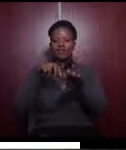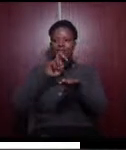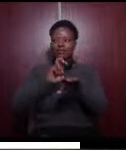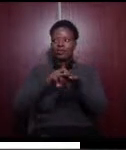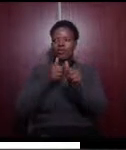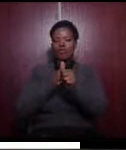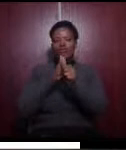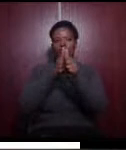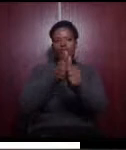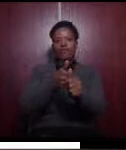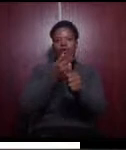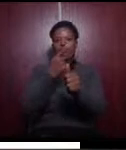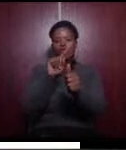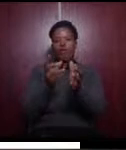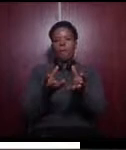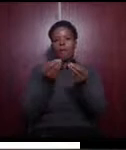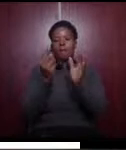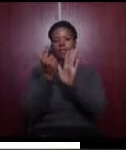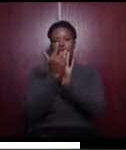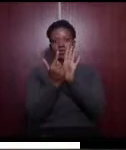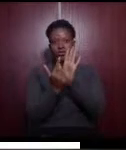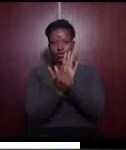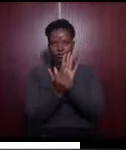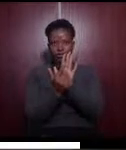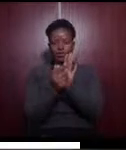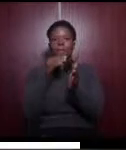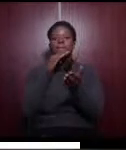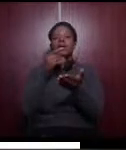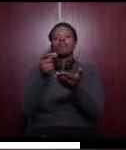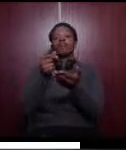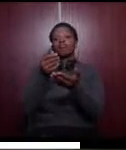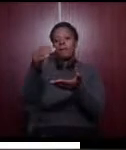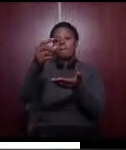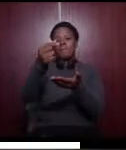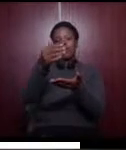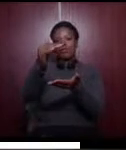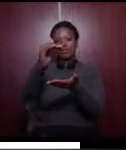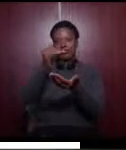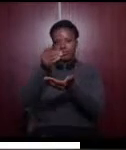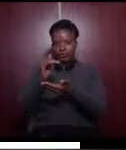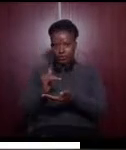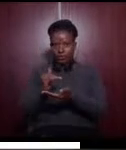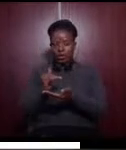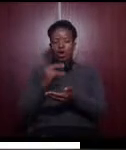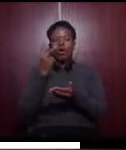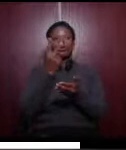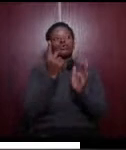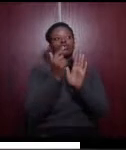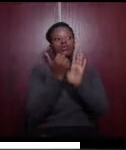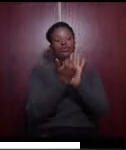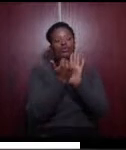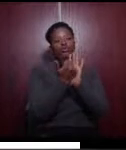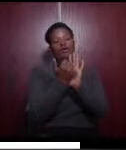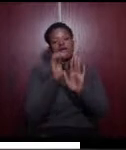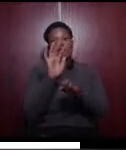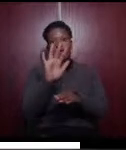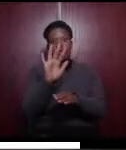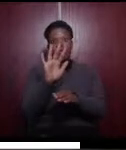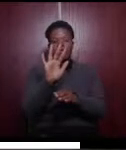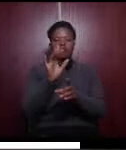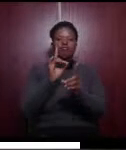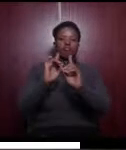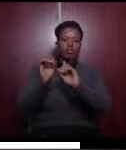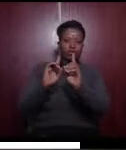founding legislation, which is the Fundraising Act. And Section 25 talks to the issue of the administrative work which